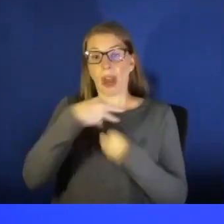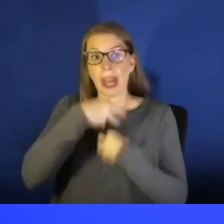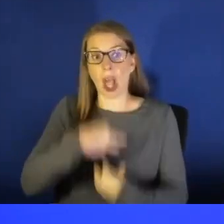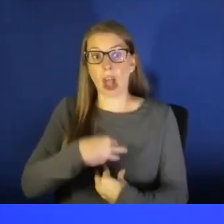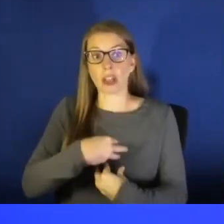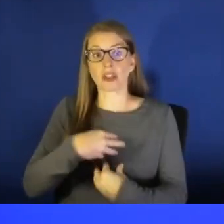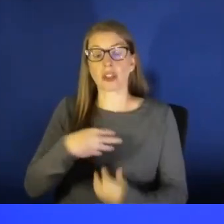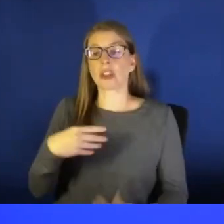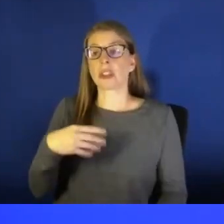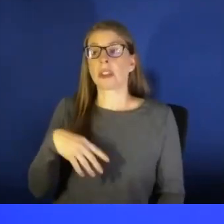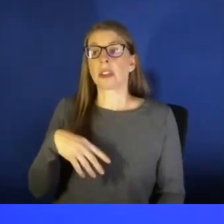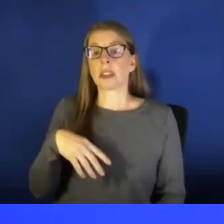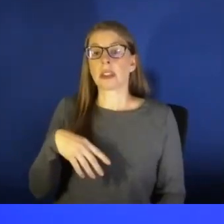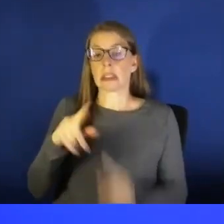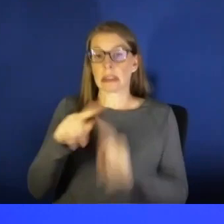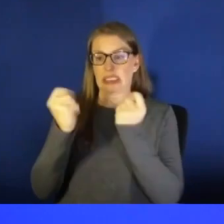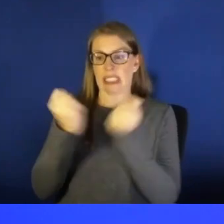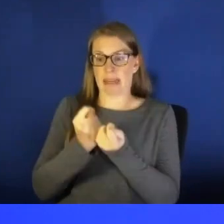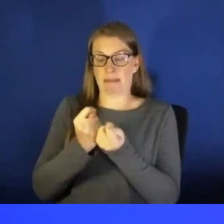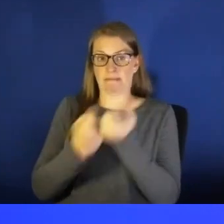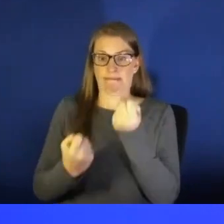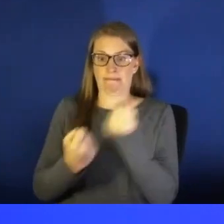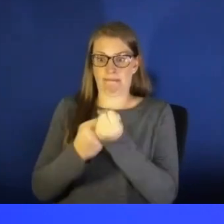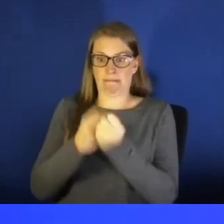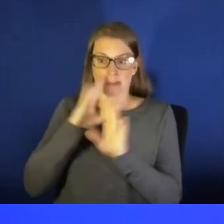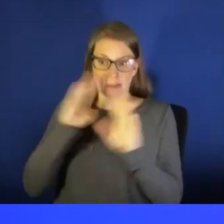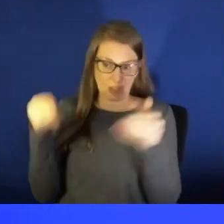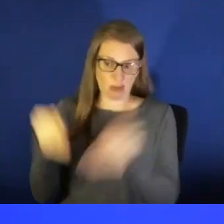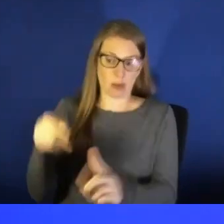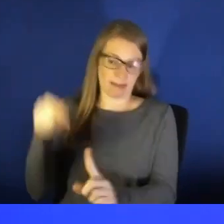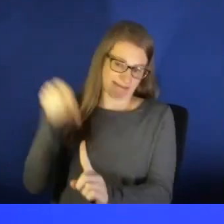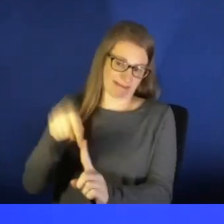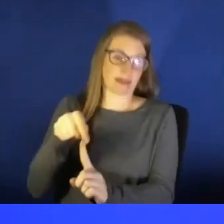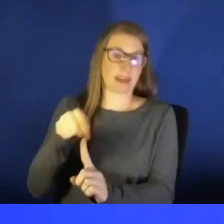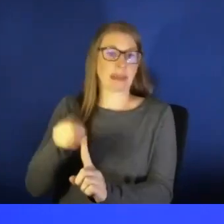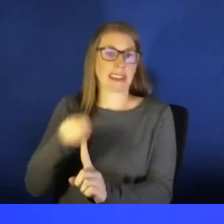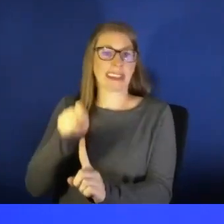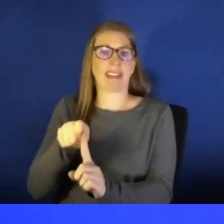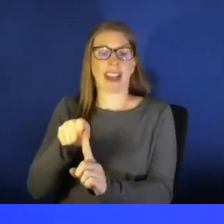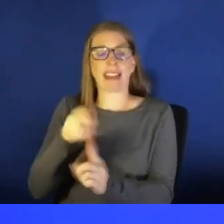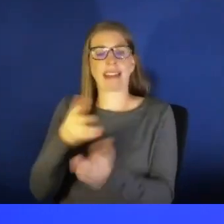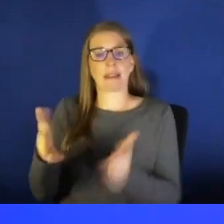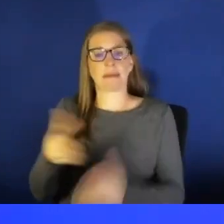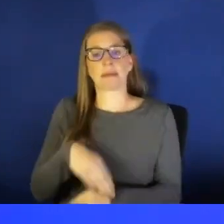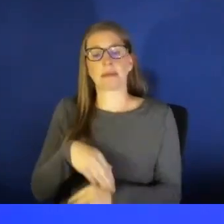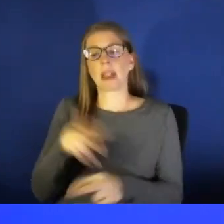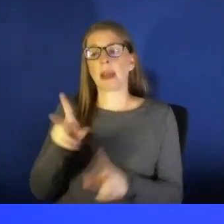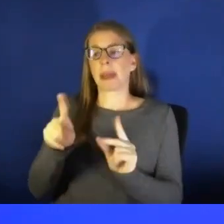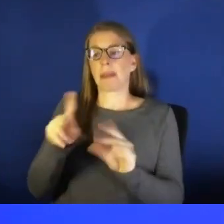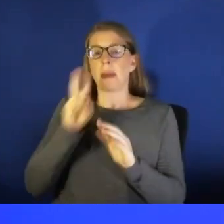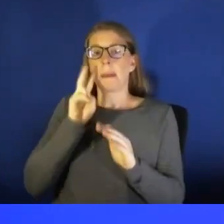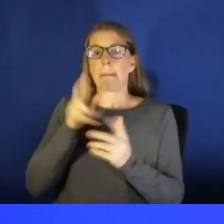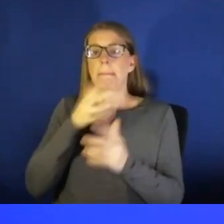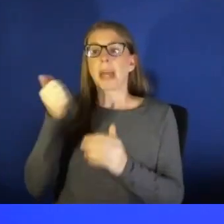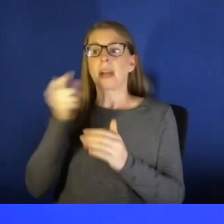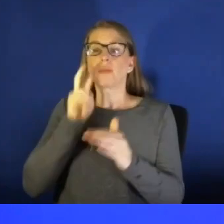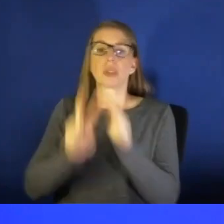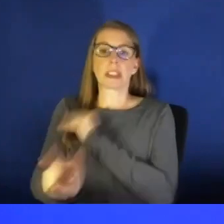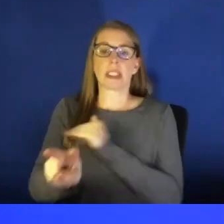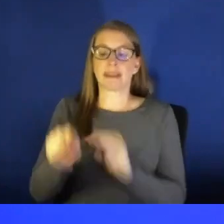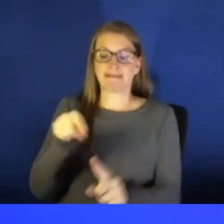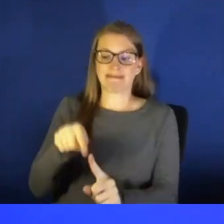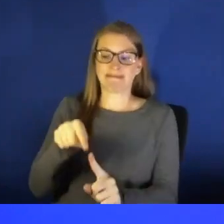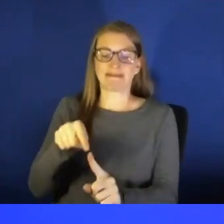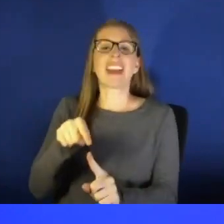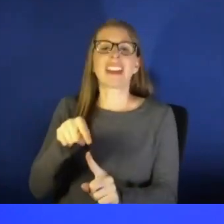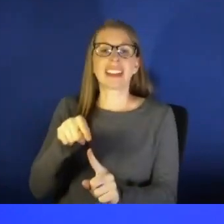team centered around this. So people who can better predict when a nodule is more likely to be cancer versus